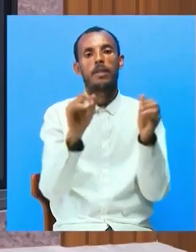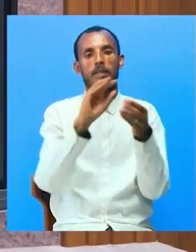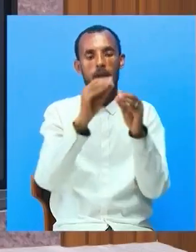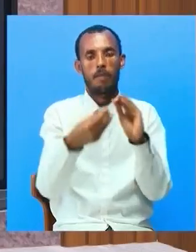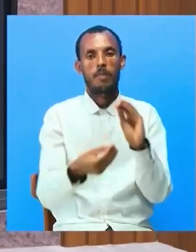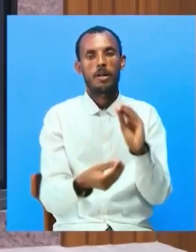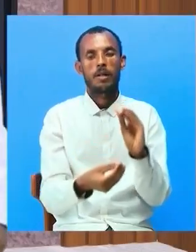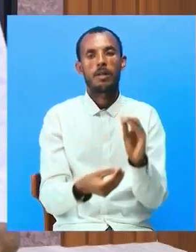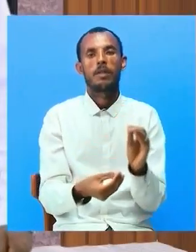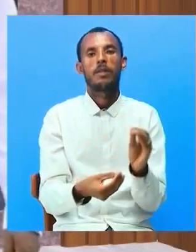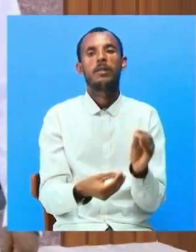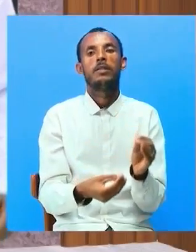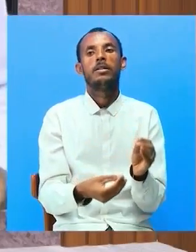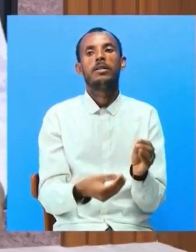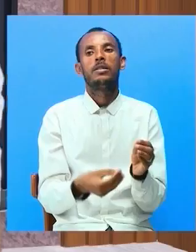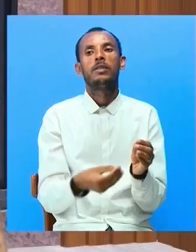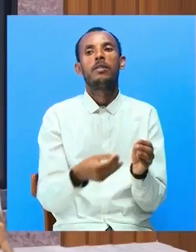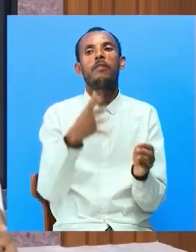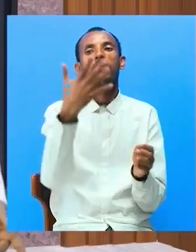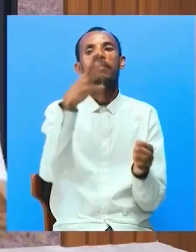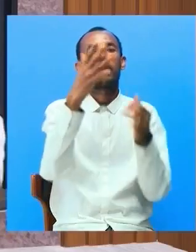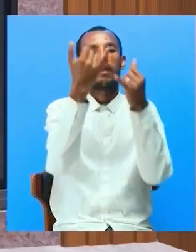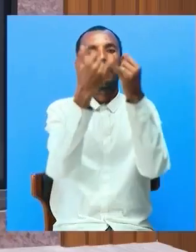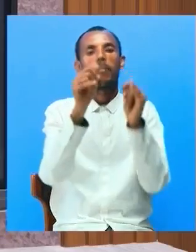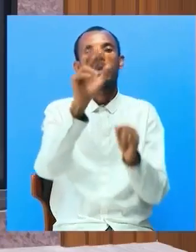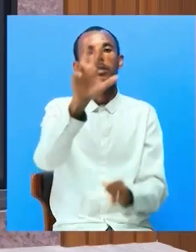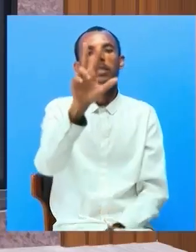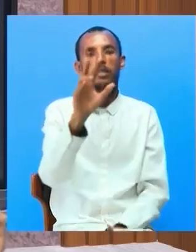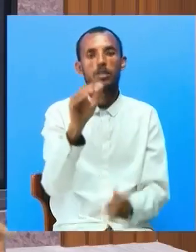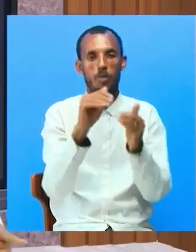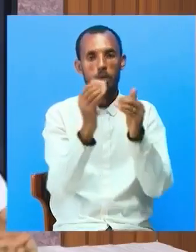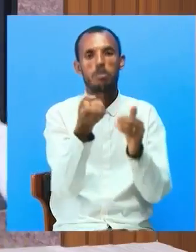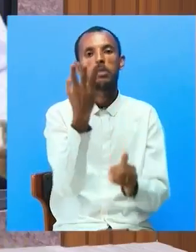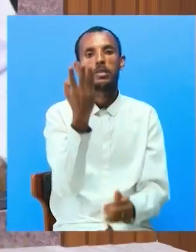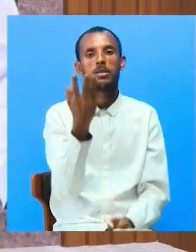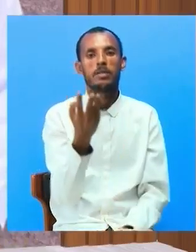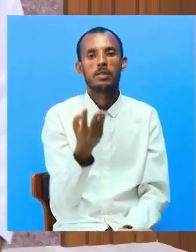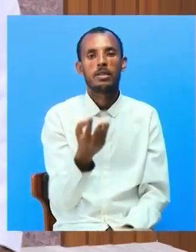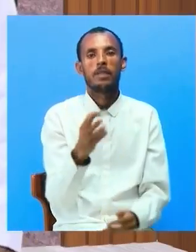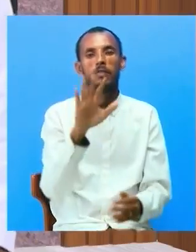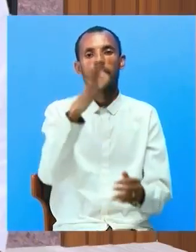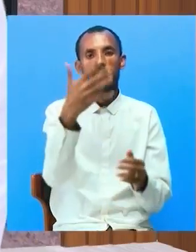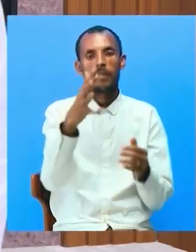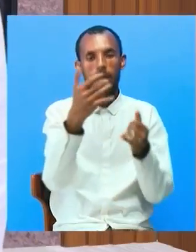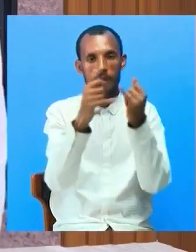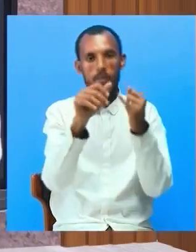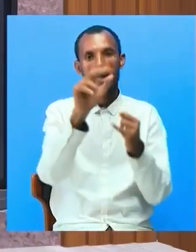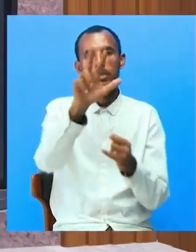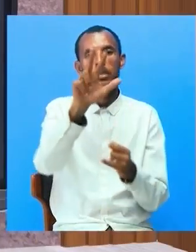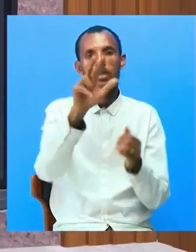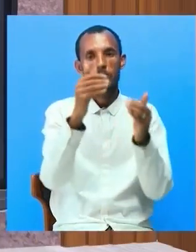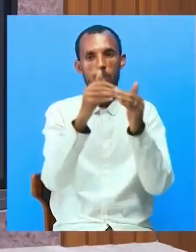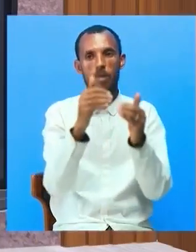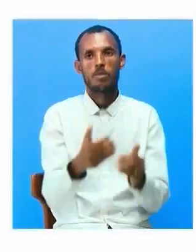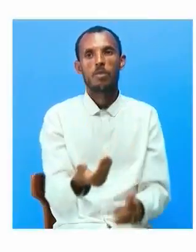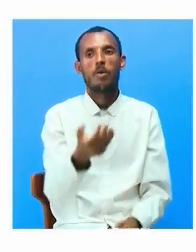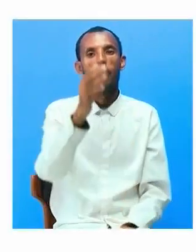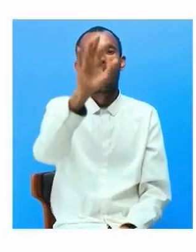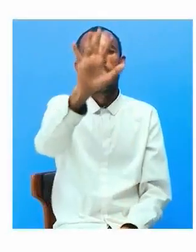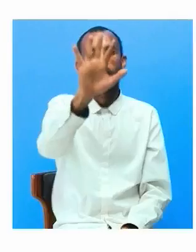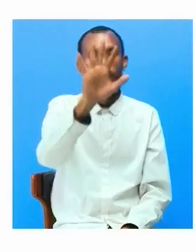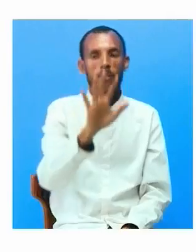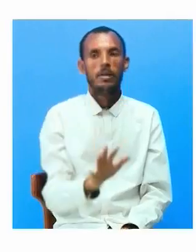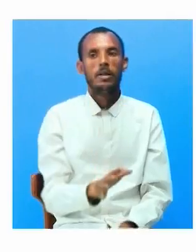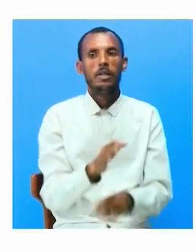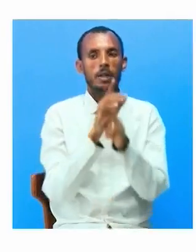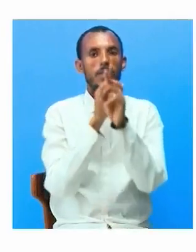the numbers. What's the quotient of 15 by 3? 15 divided by 3 it is 5. So